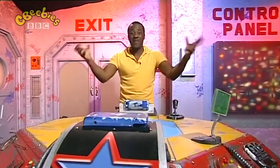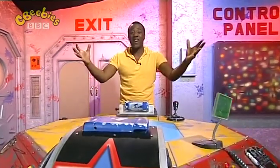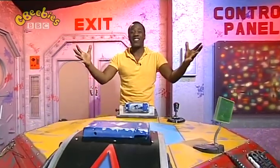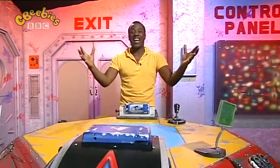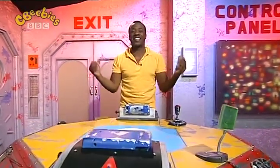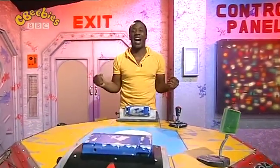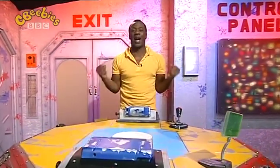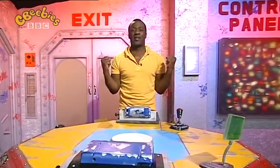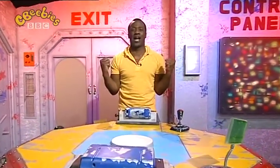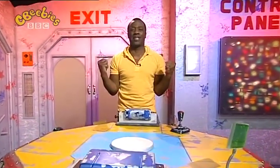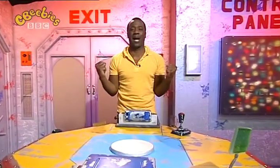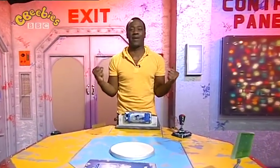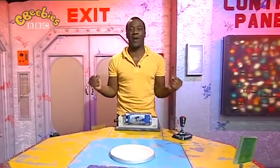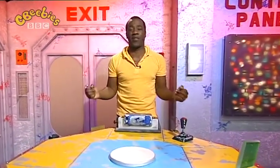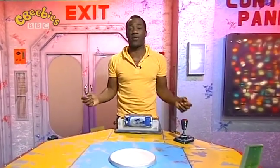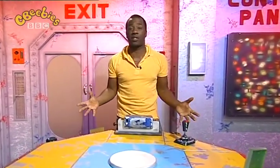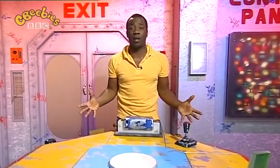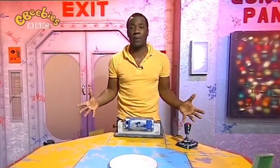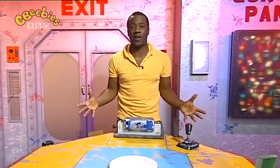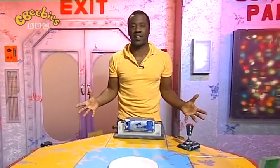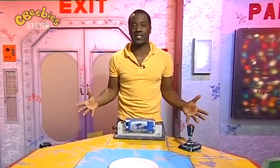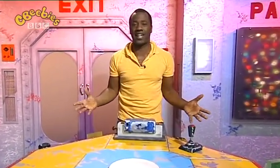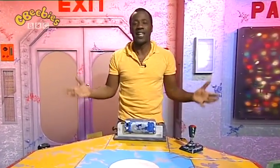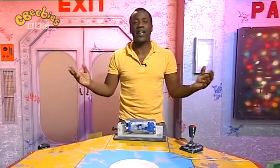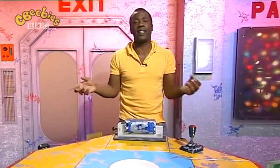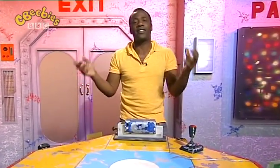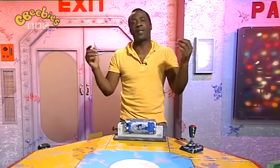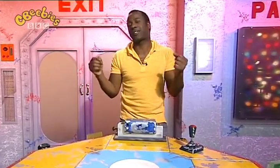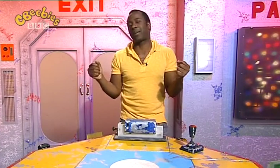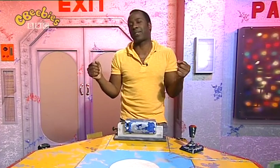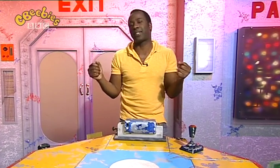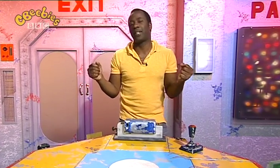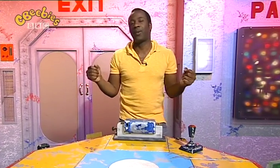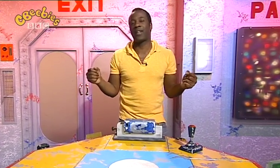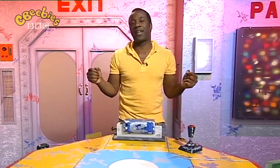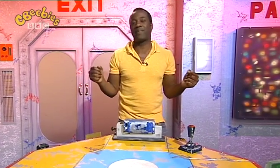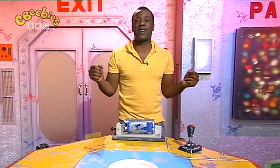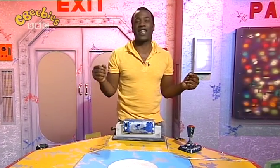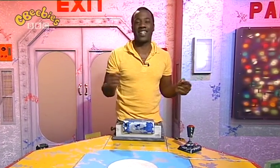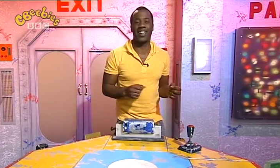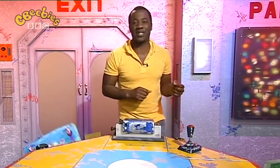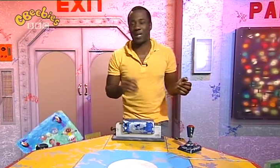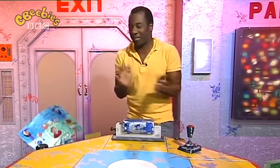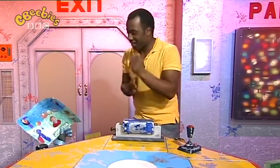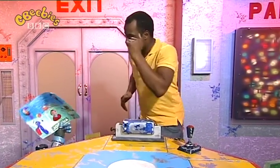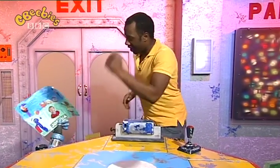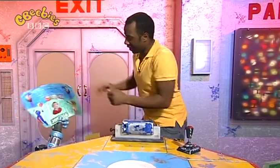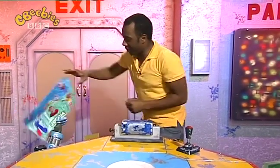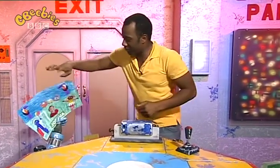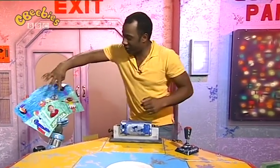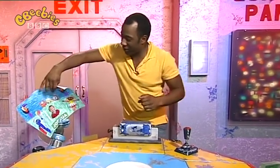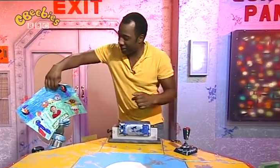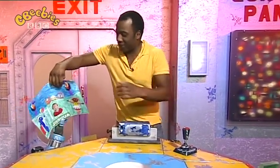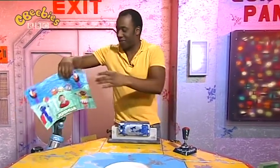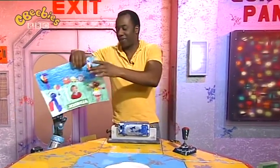It's birthday time. Yes, happy birthday if it's your birthday today. Now, let's see who's celebrating with a birthday card, shall we? Here